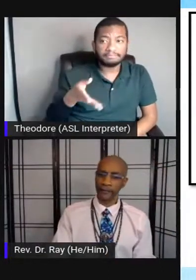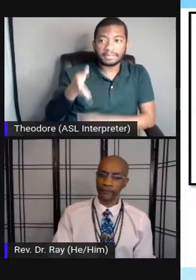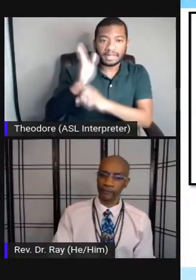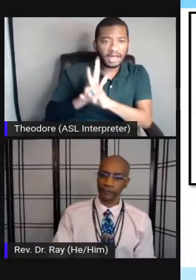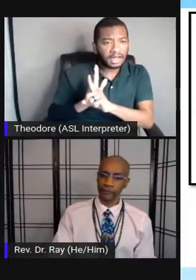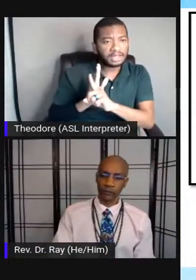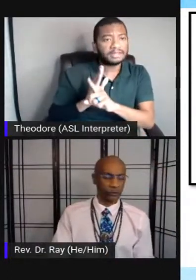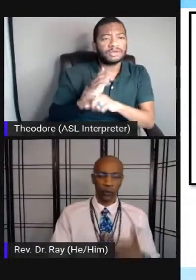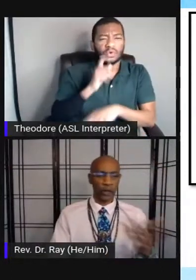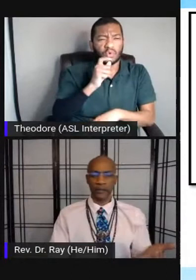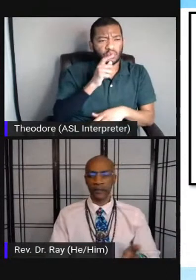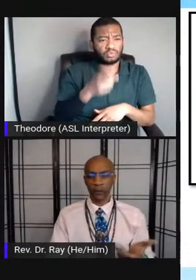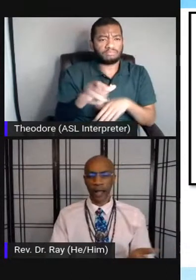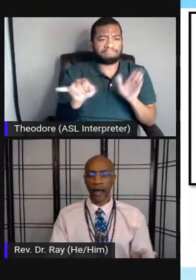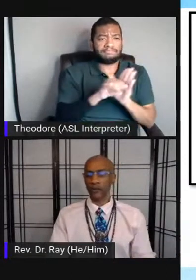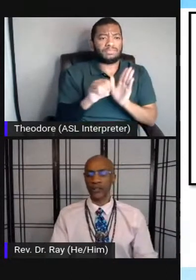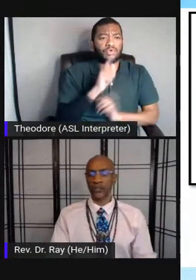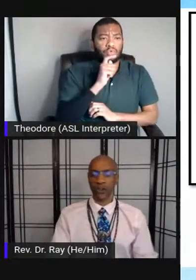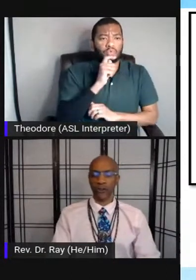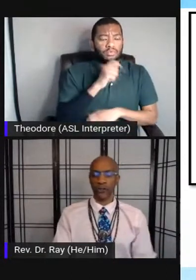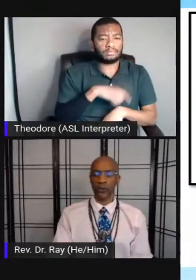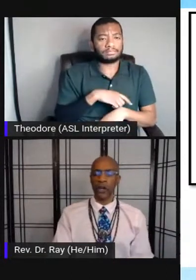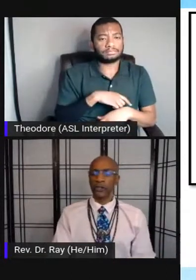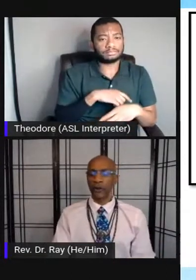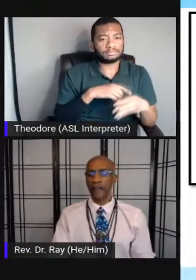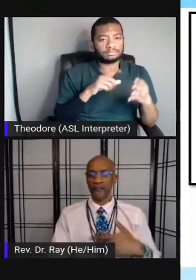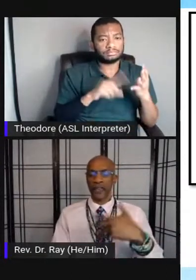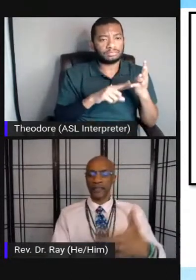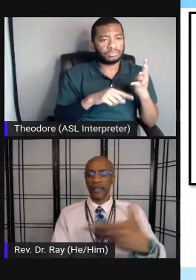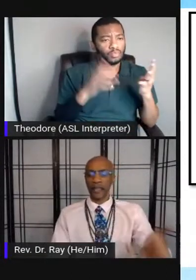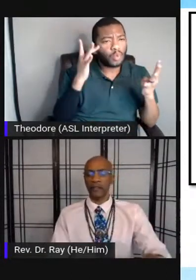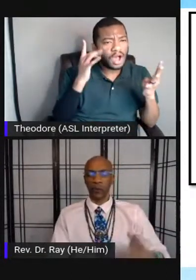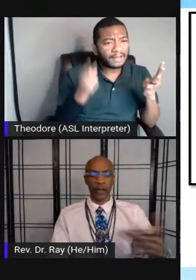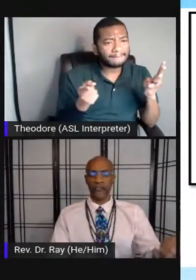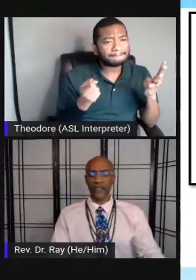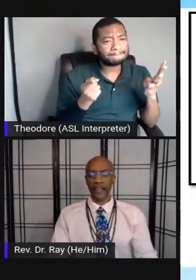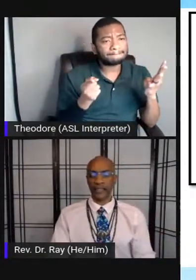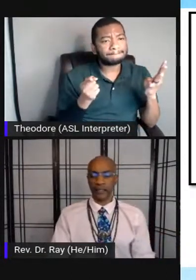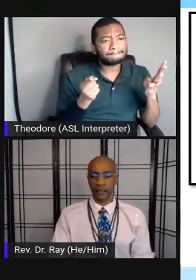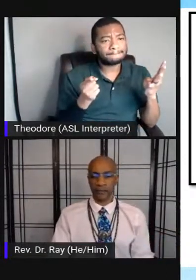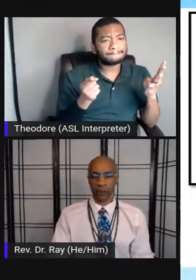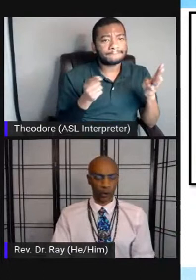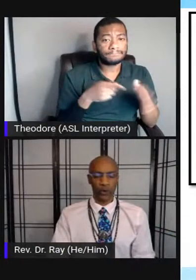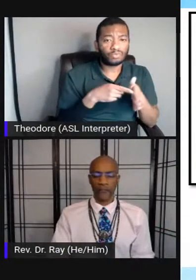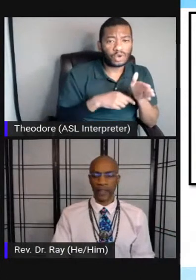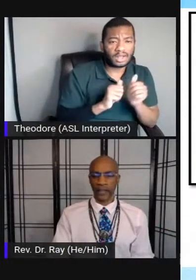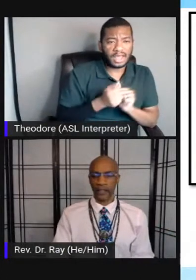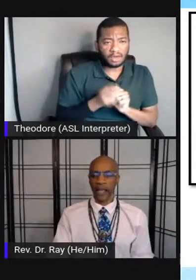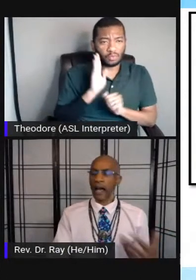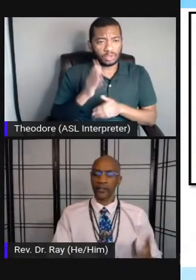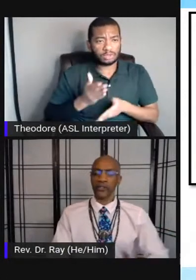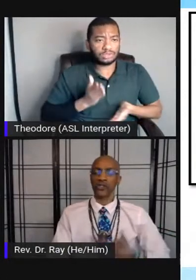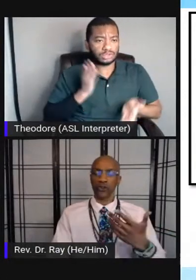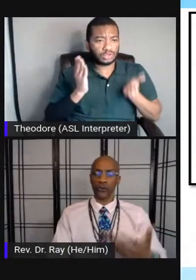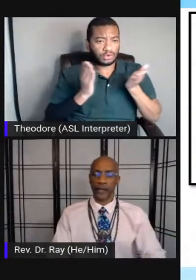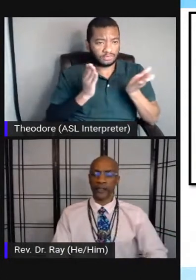Why? What or how does it serve you to have faith in whatever that is or whoever that is?